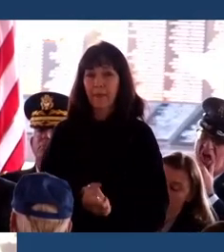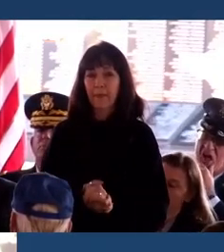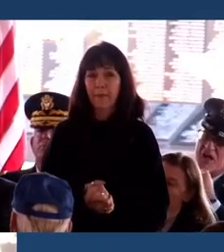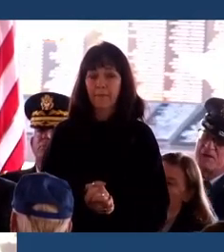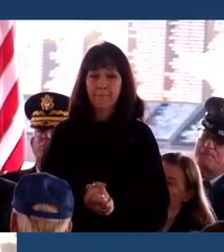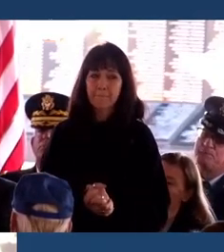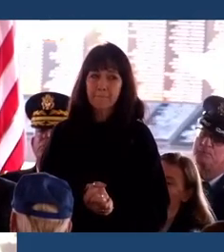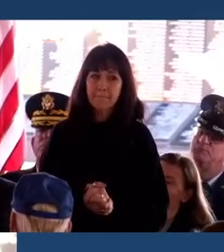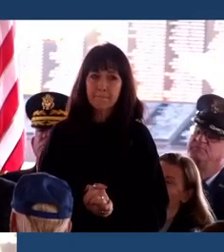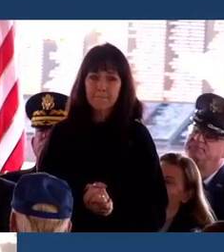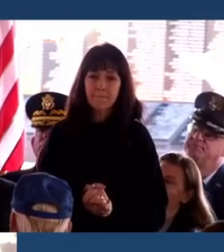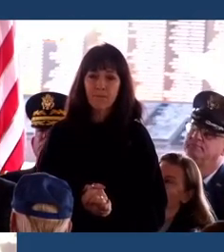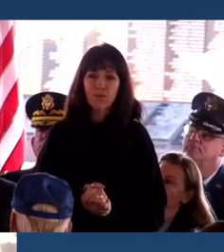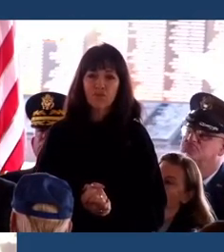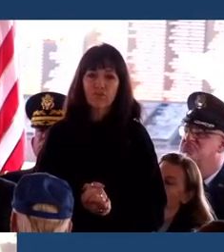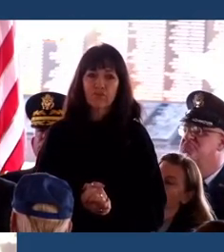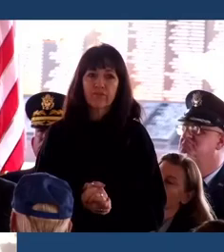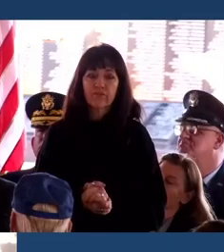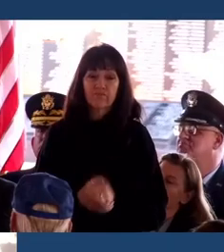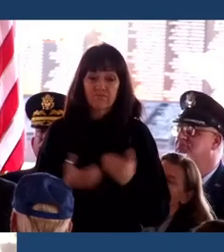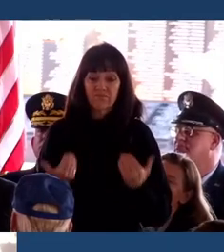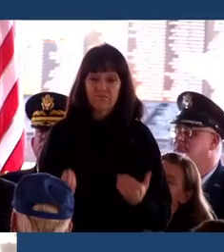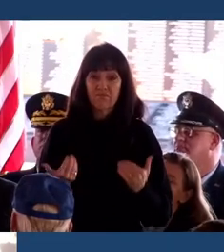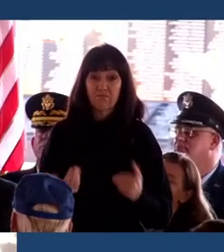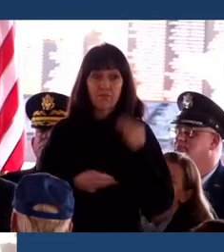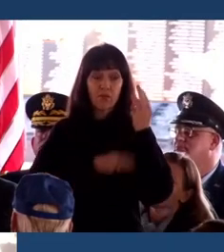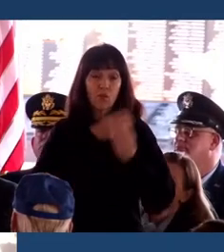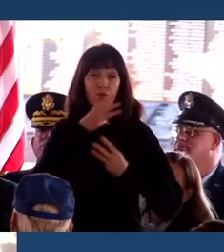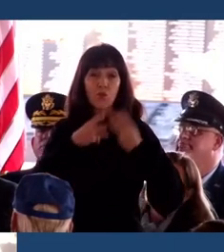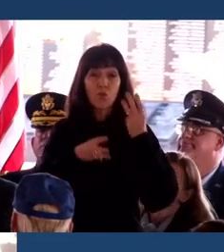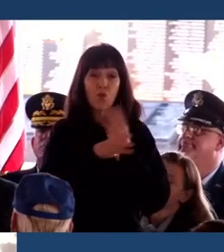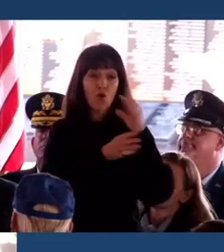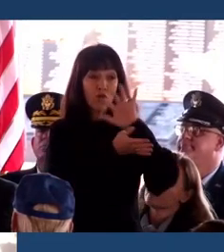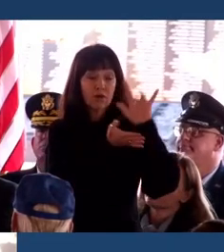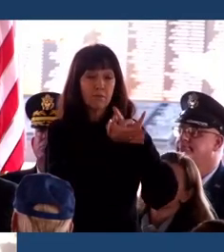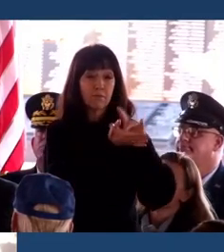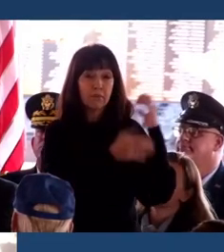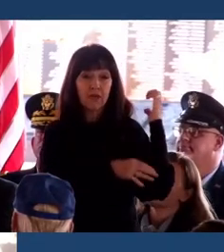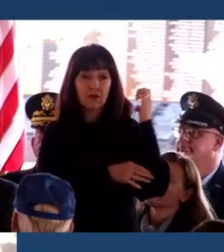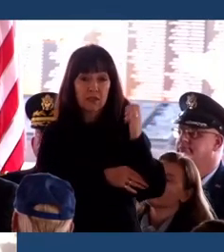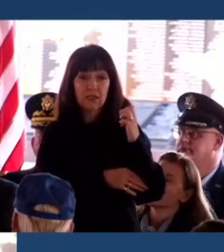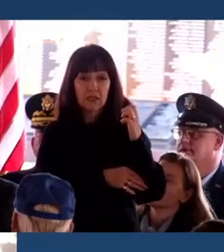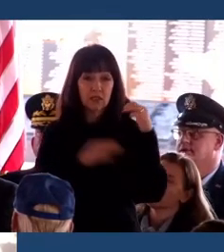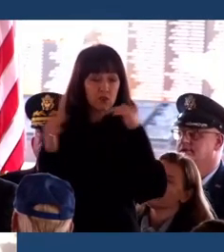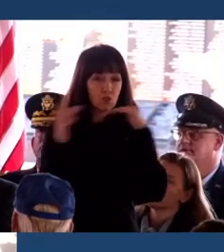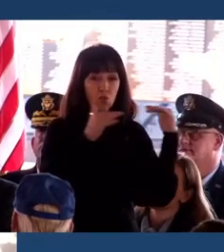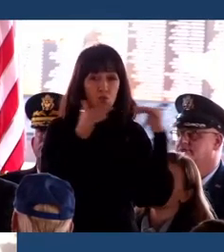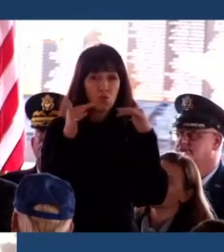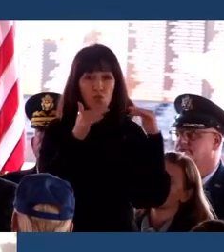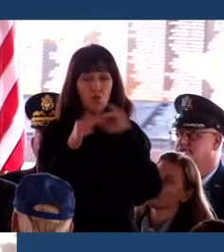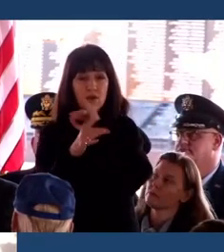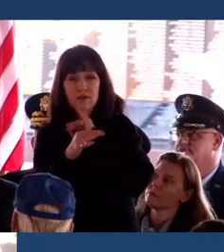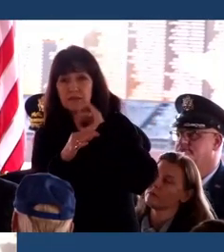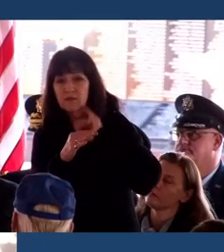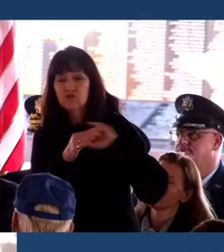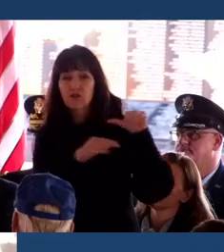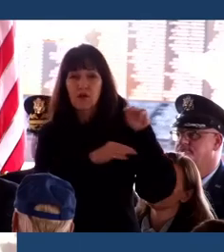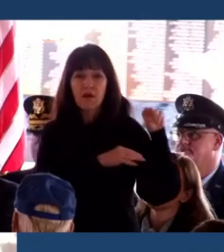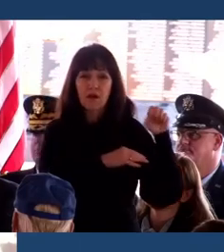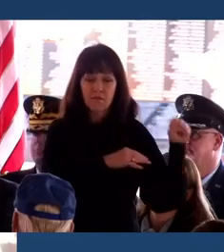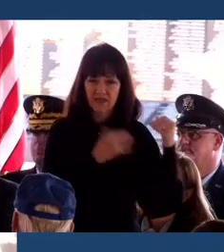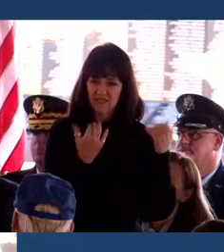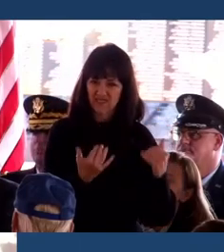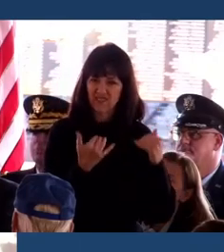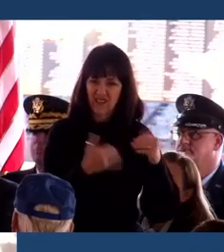As we all know, this is a very turbulent time in the Middle East, with the war between Israel and Hamas entering its second